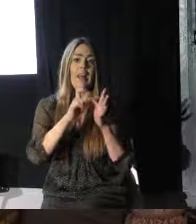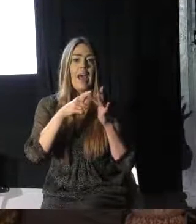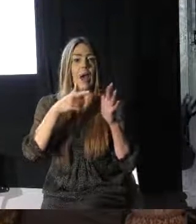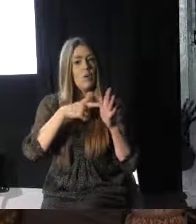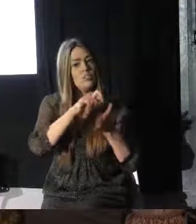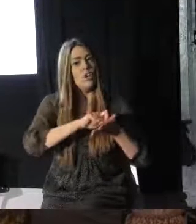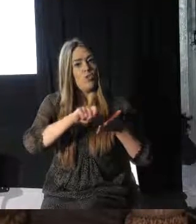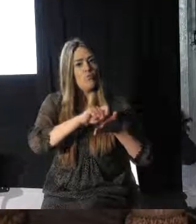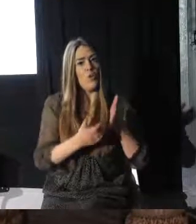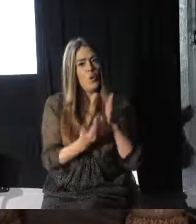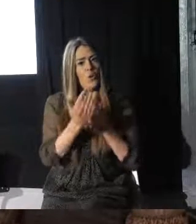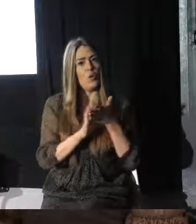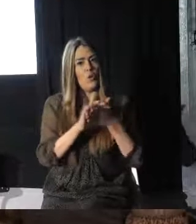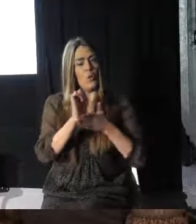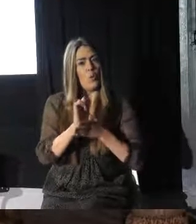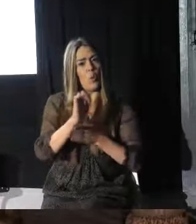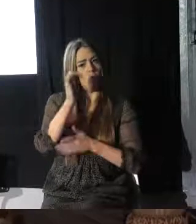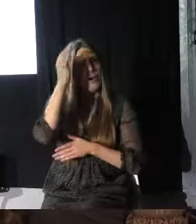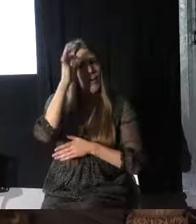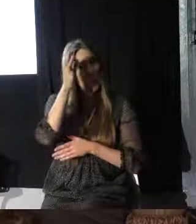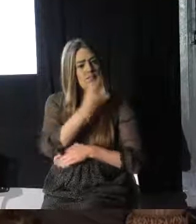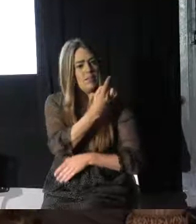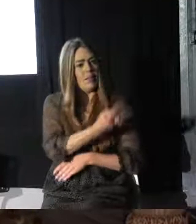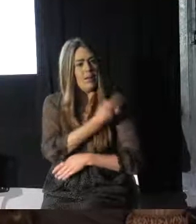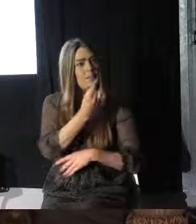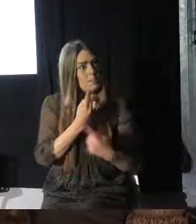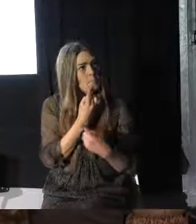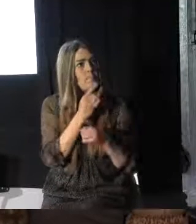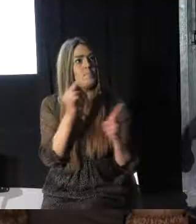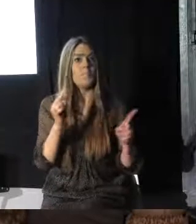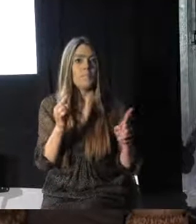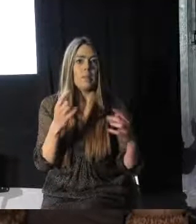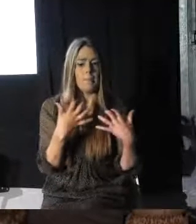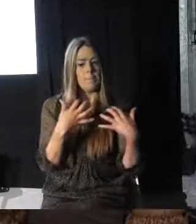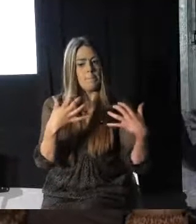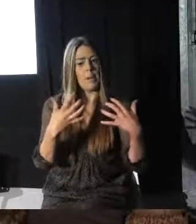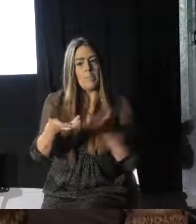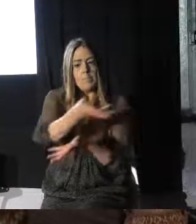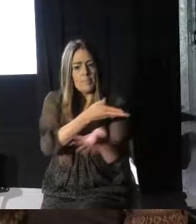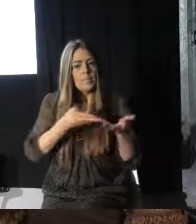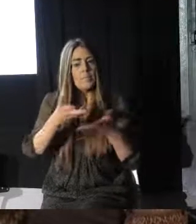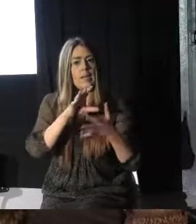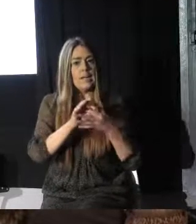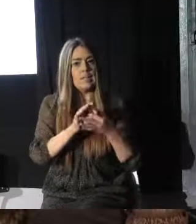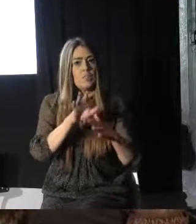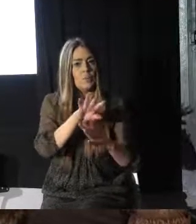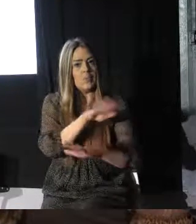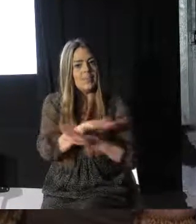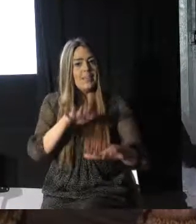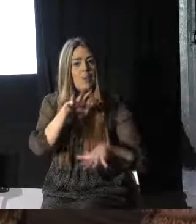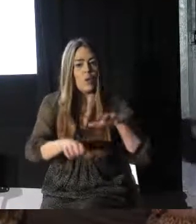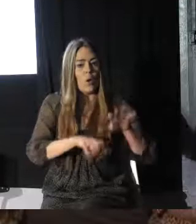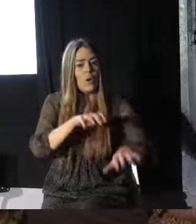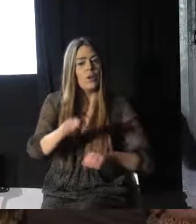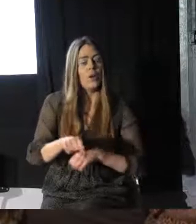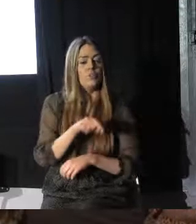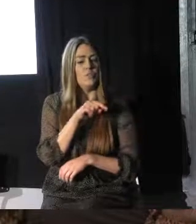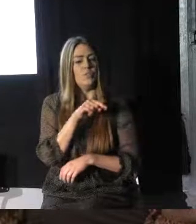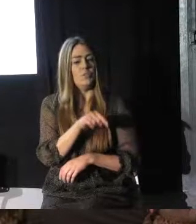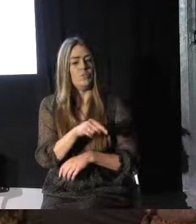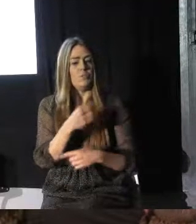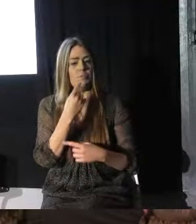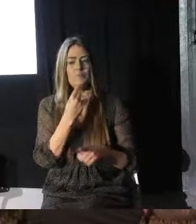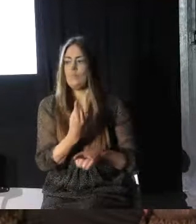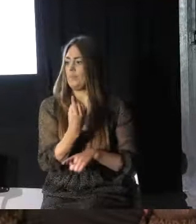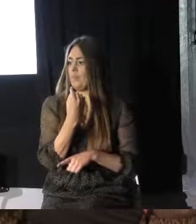new culture minister, calls for a public dialogue about decolonization. She told Die Zeit on the 8th